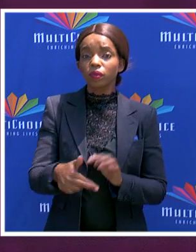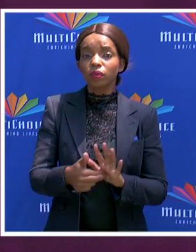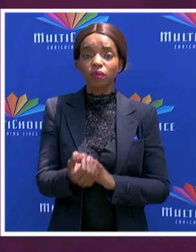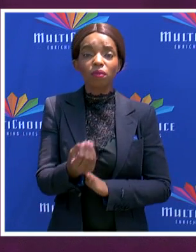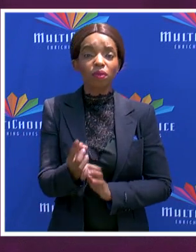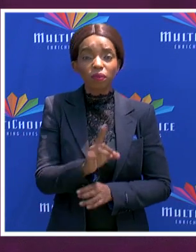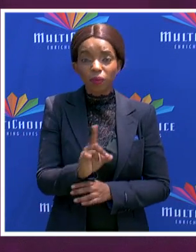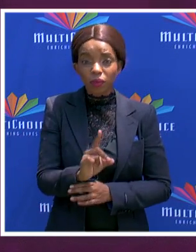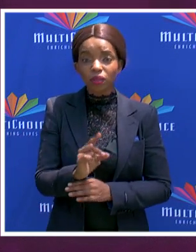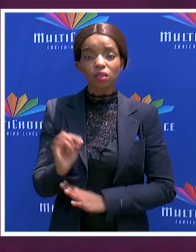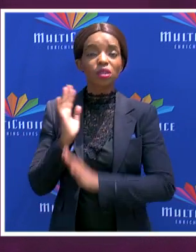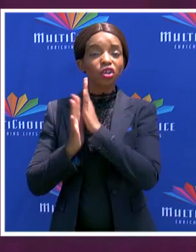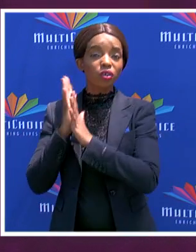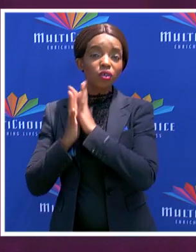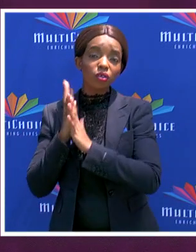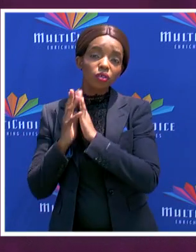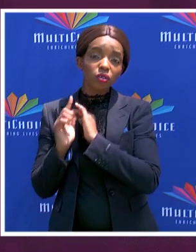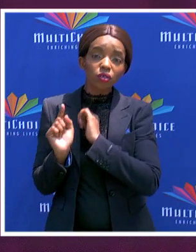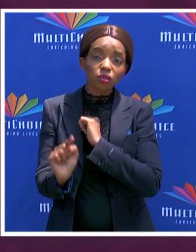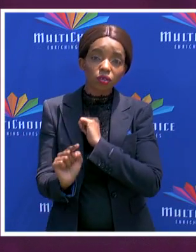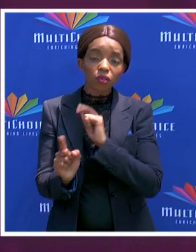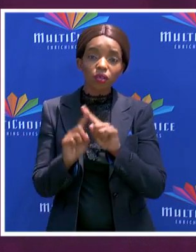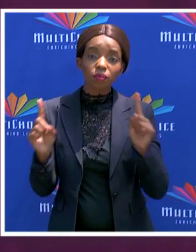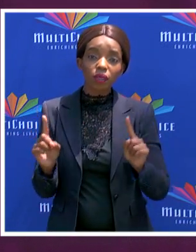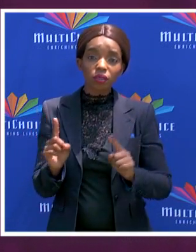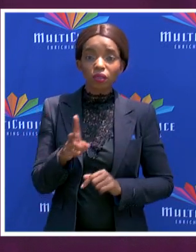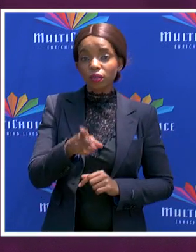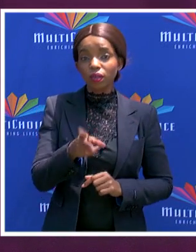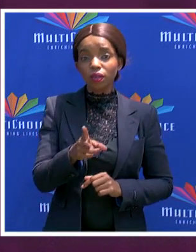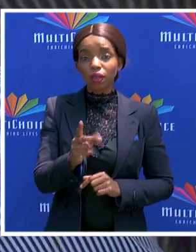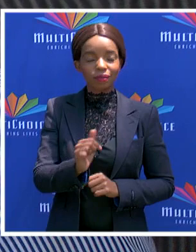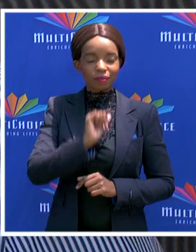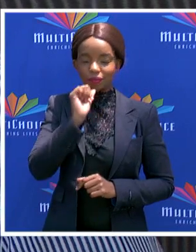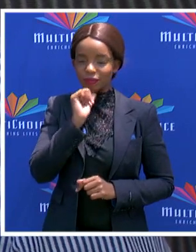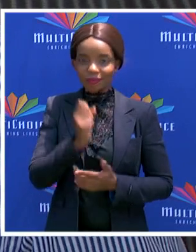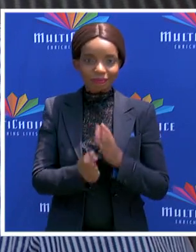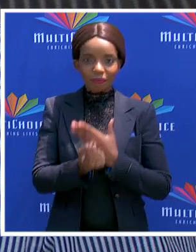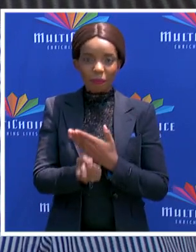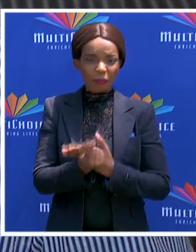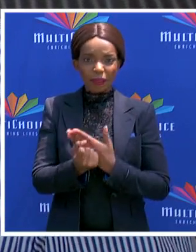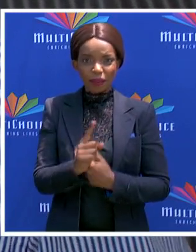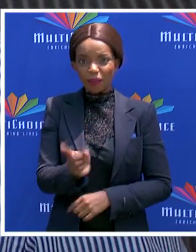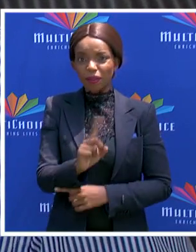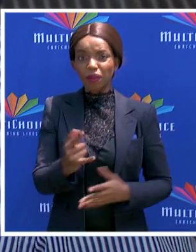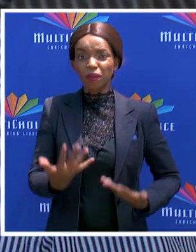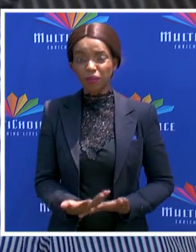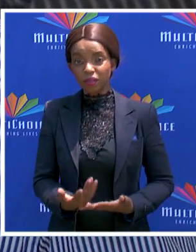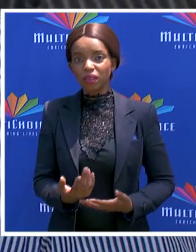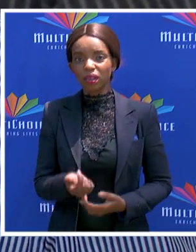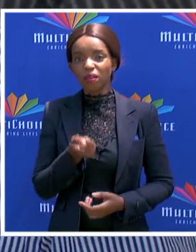was his dream. It was against all odds. They almost went under within a couple of